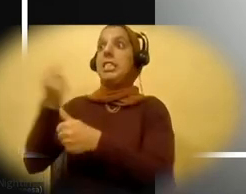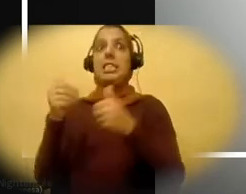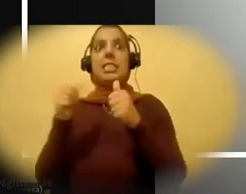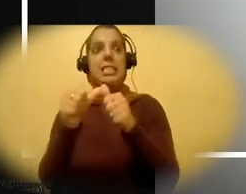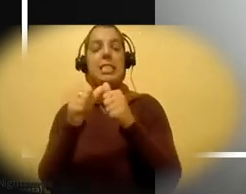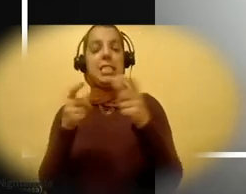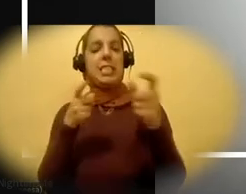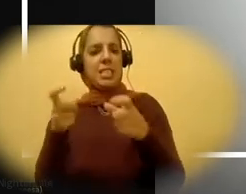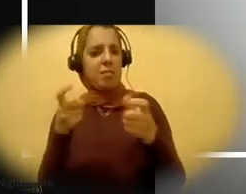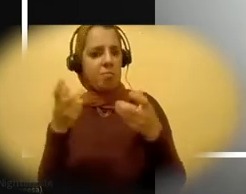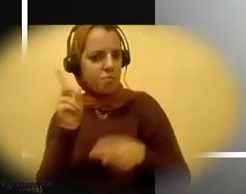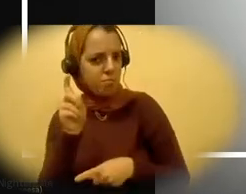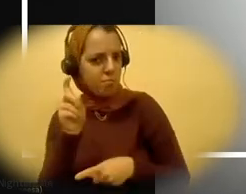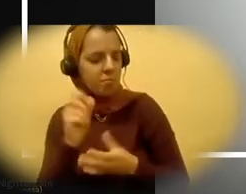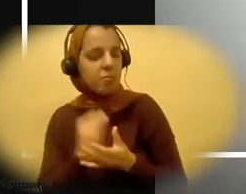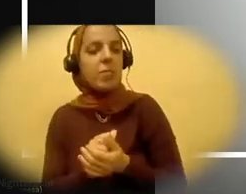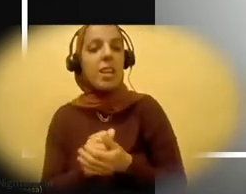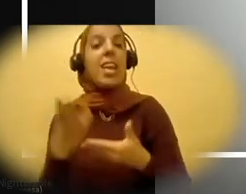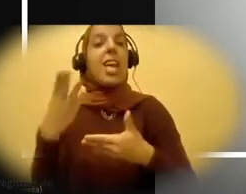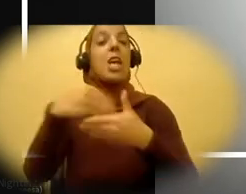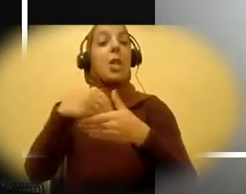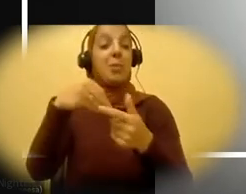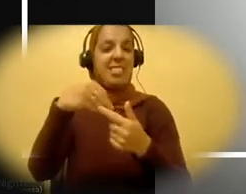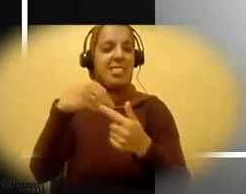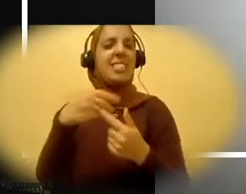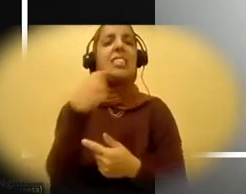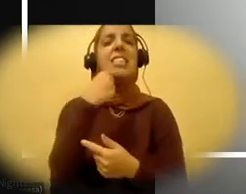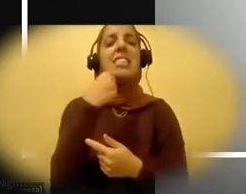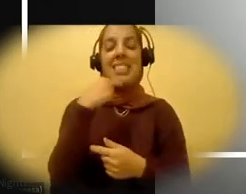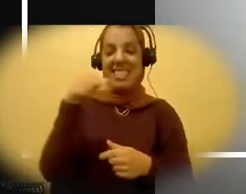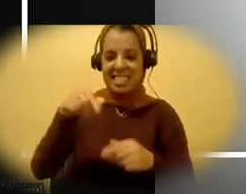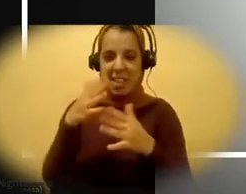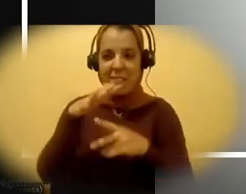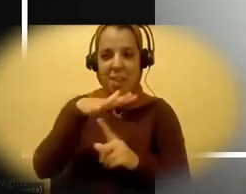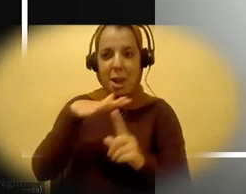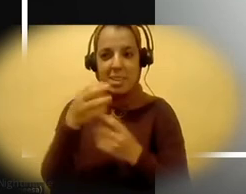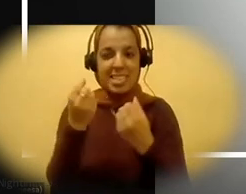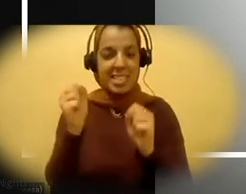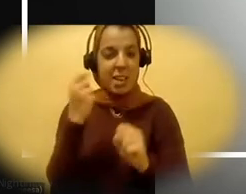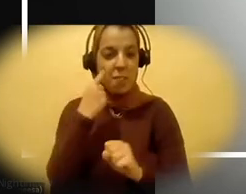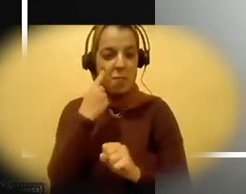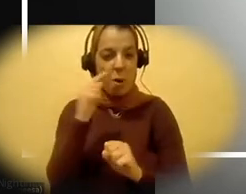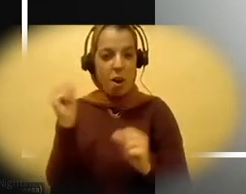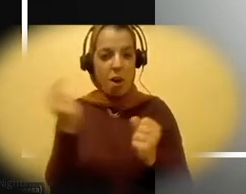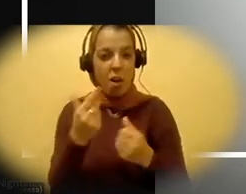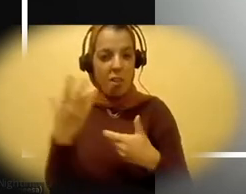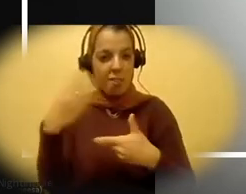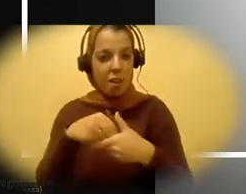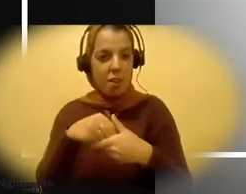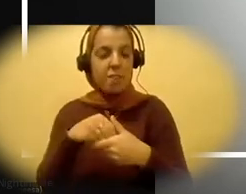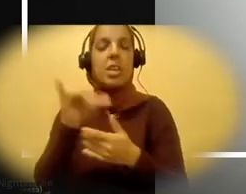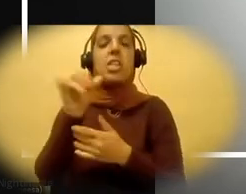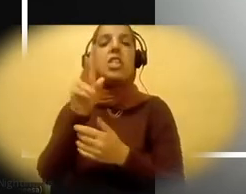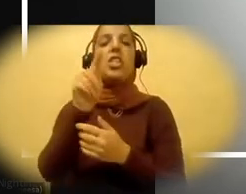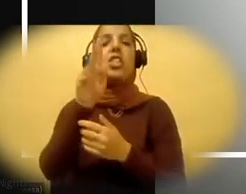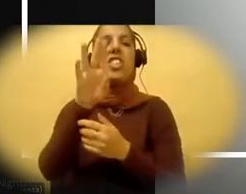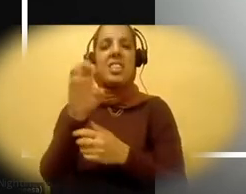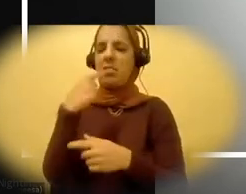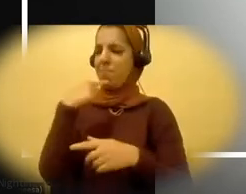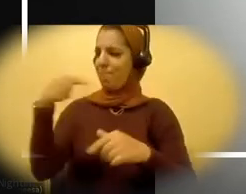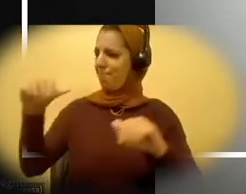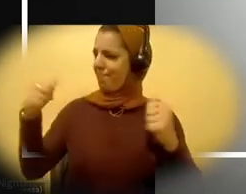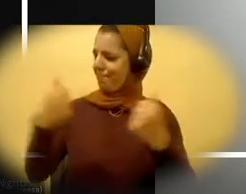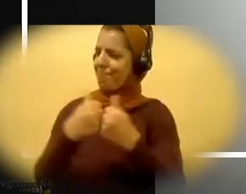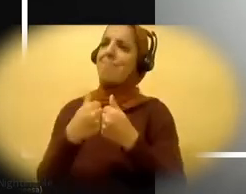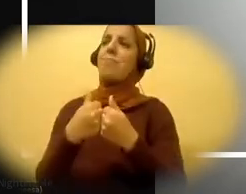asks, is this environment safe for everyone to feel they belong? Justice challenges, whose safety is being sacrificed